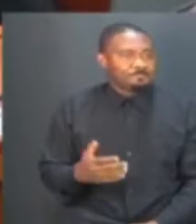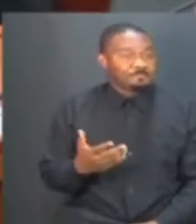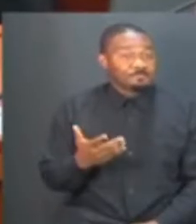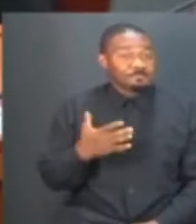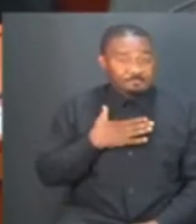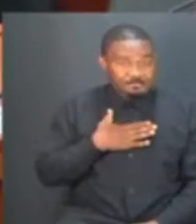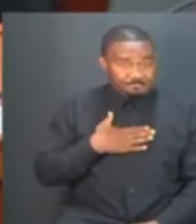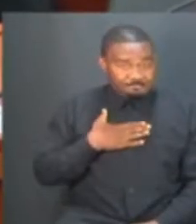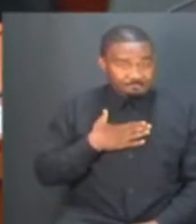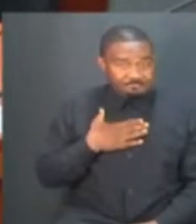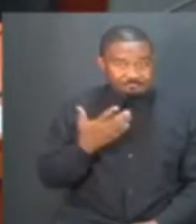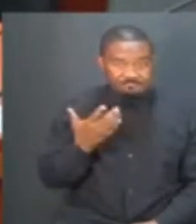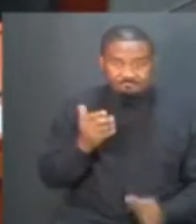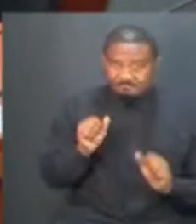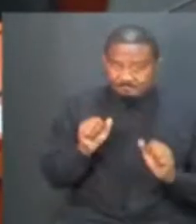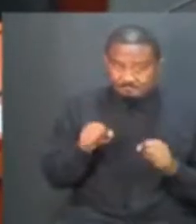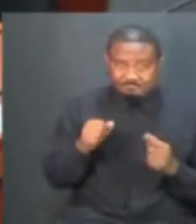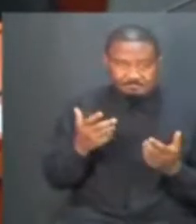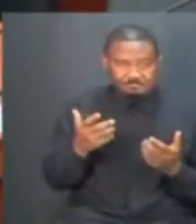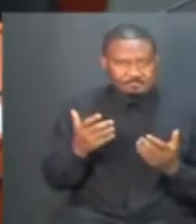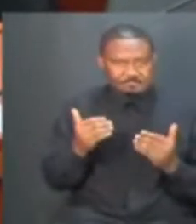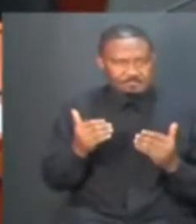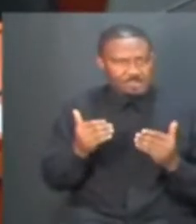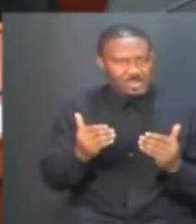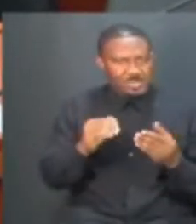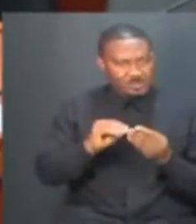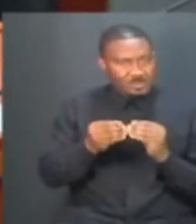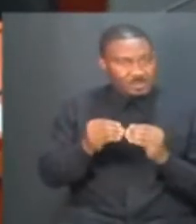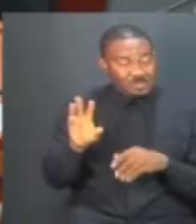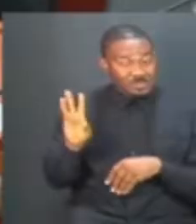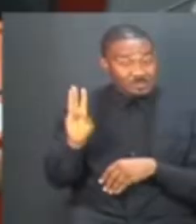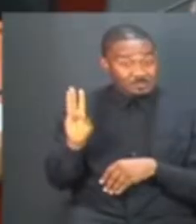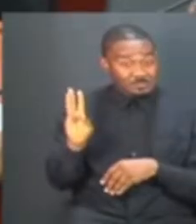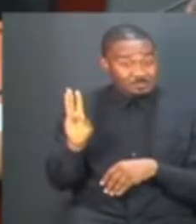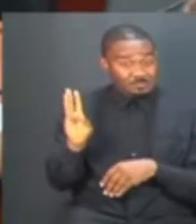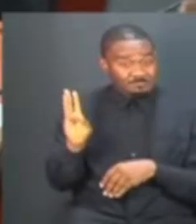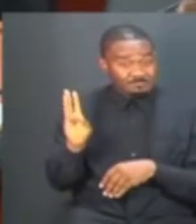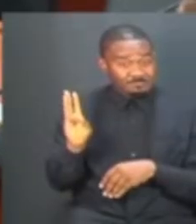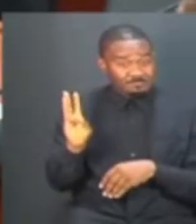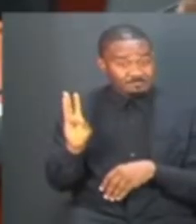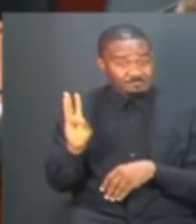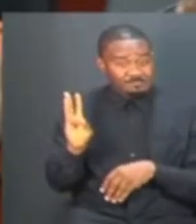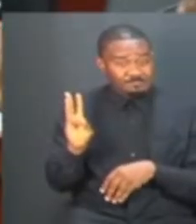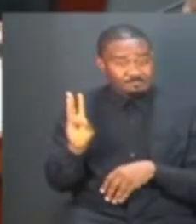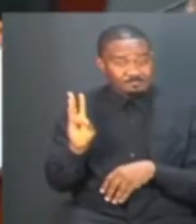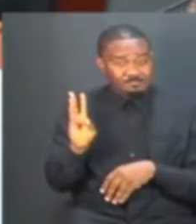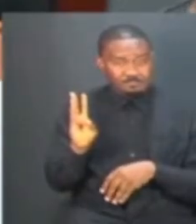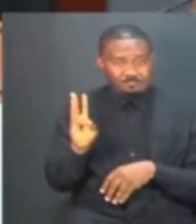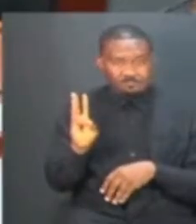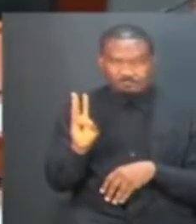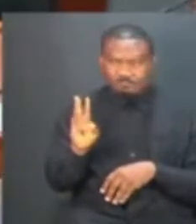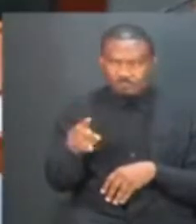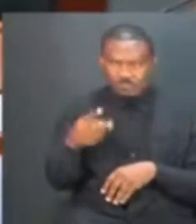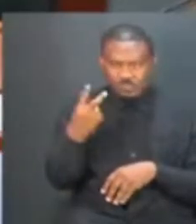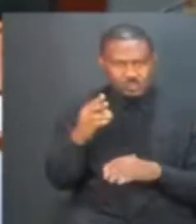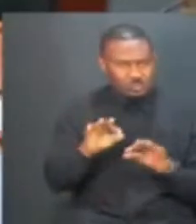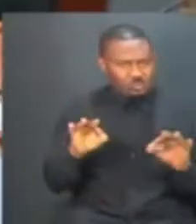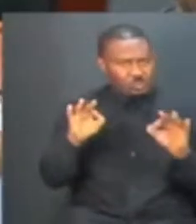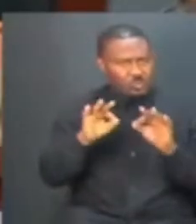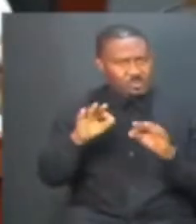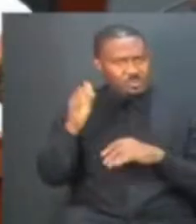that we take item number 6. We take 2 important statements.